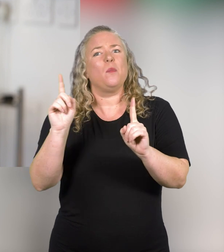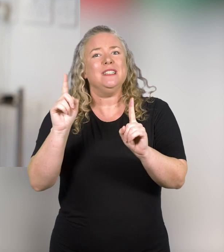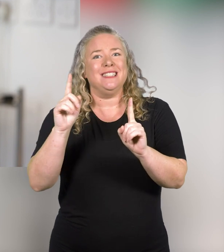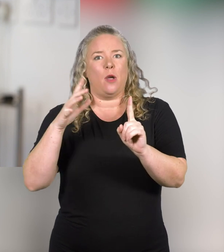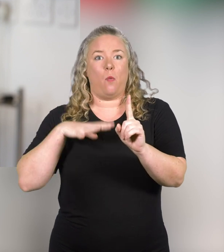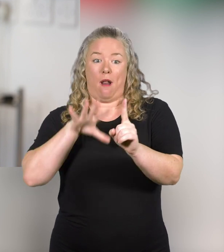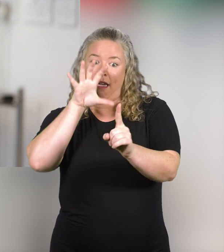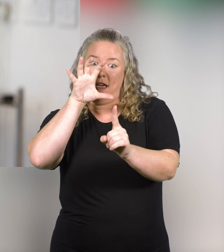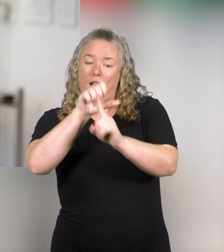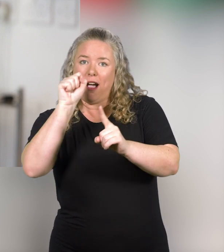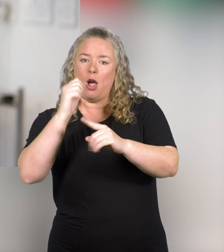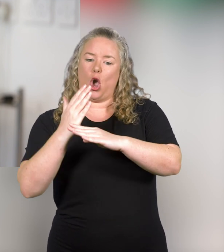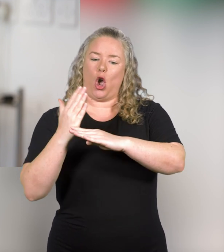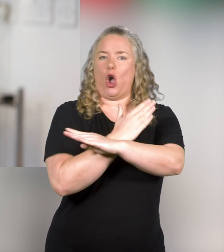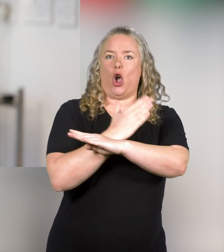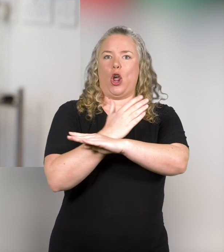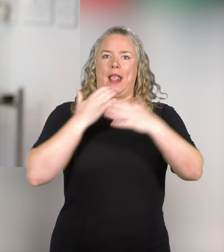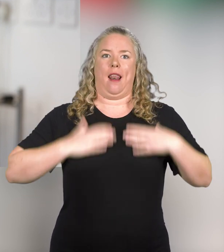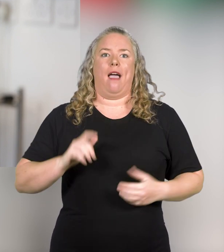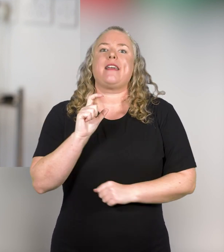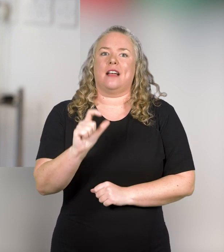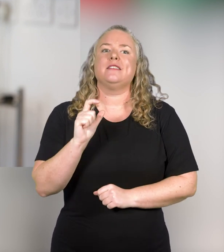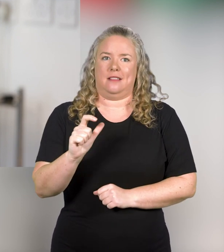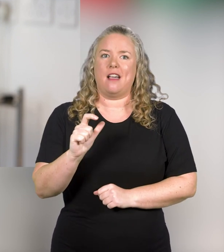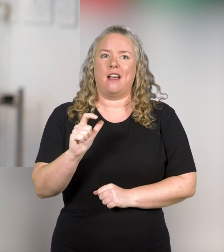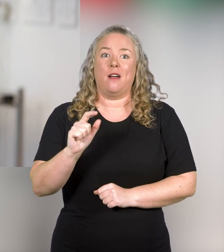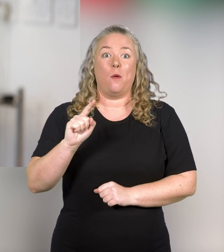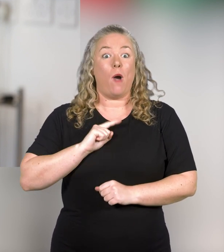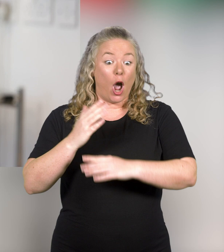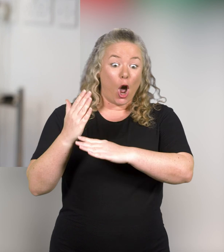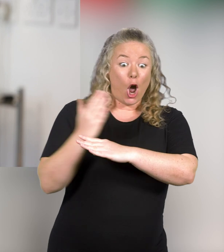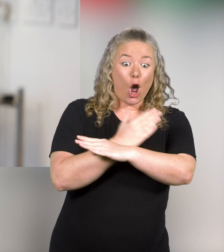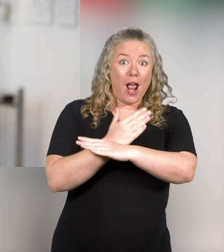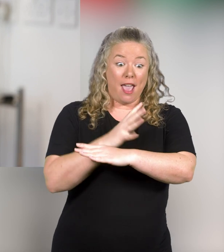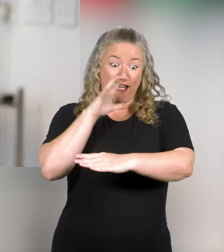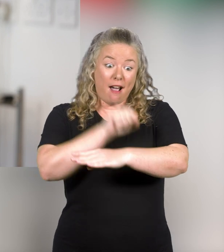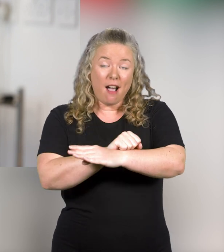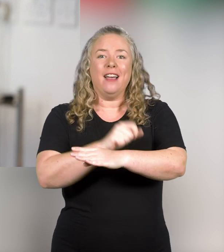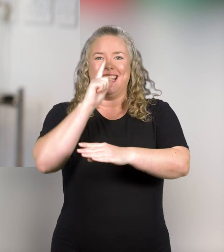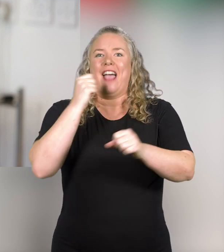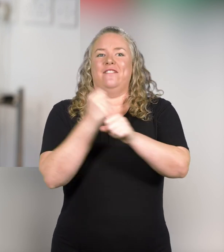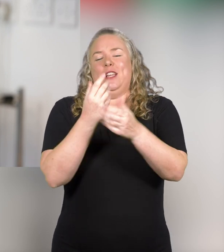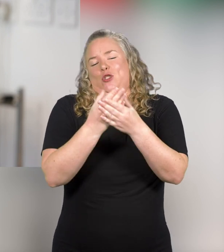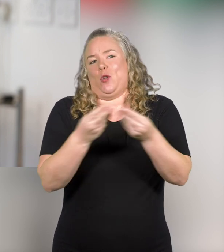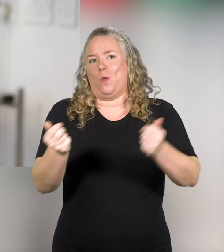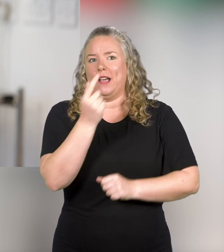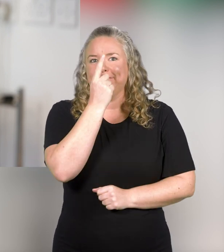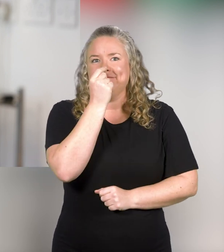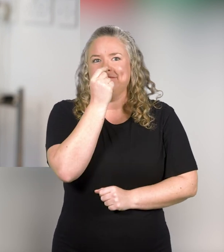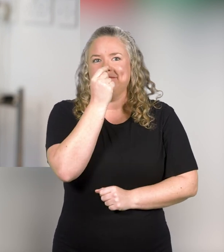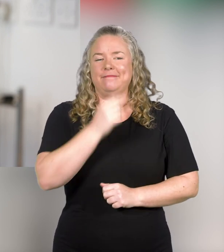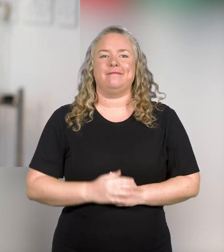The purpose of lung cancer screening is to try and find early lung cancers because they're the lung cancers that we can cure.